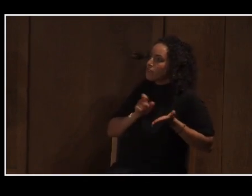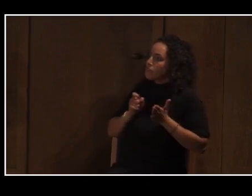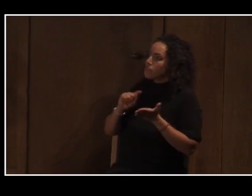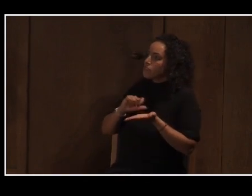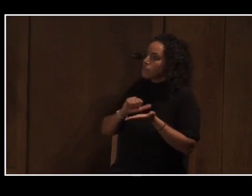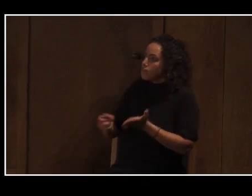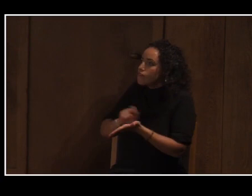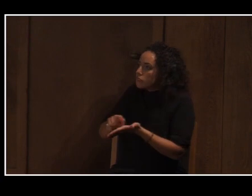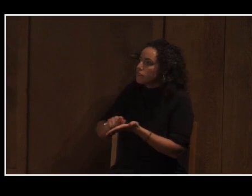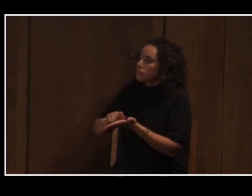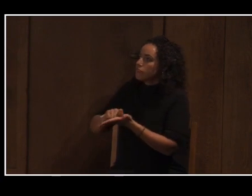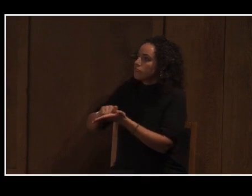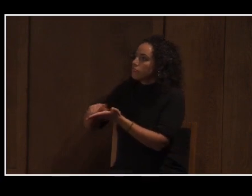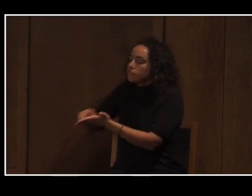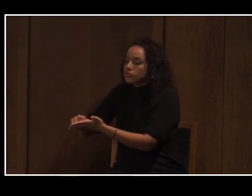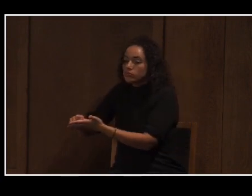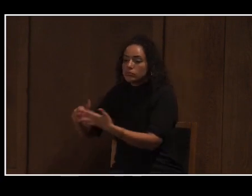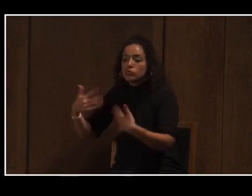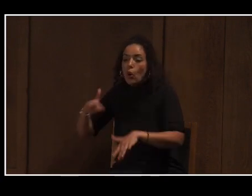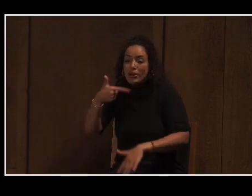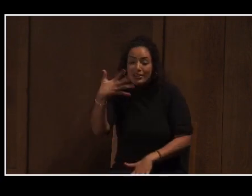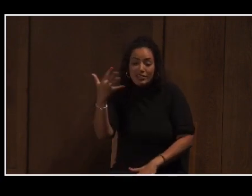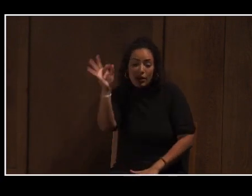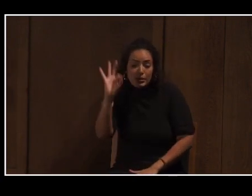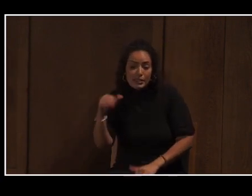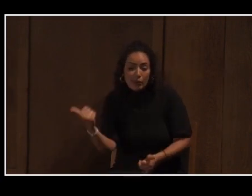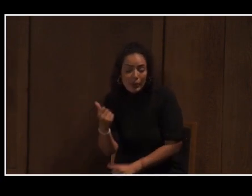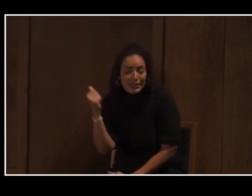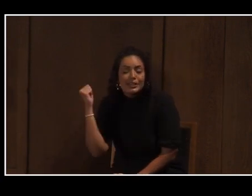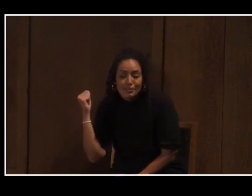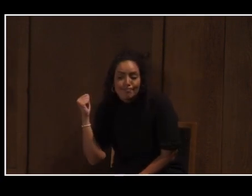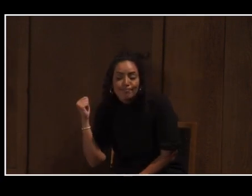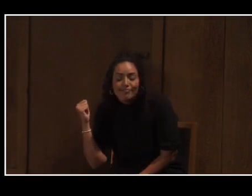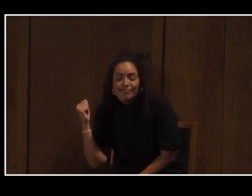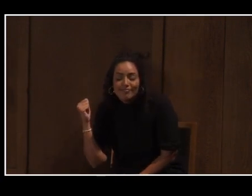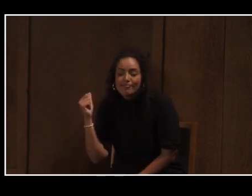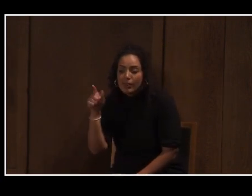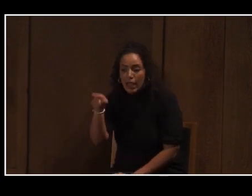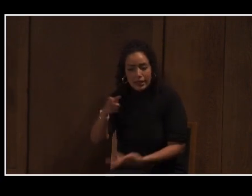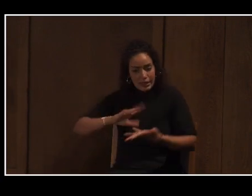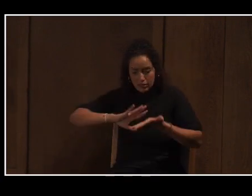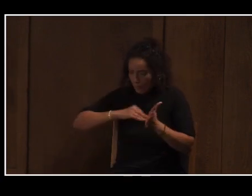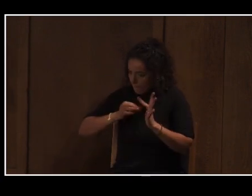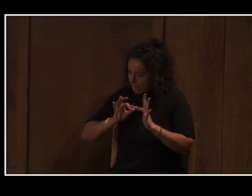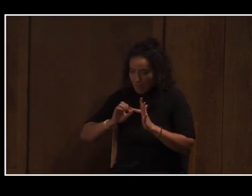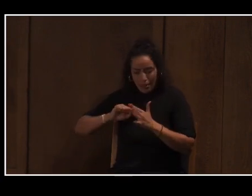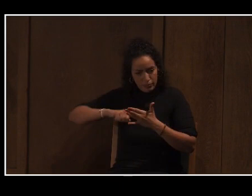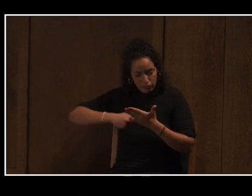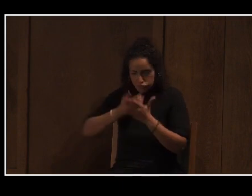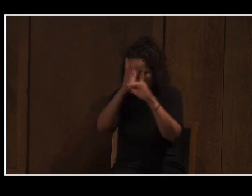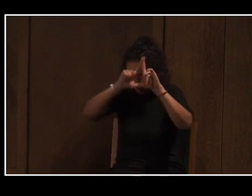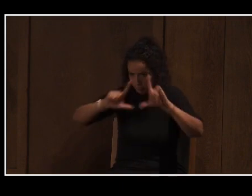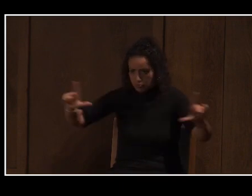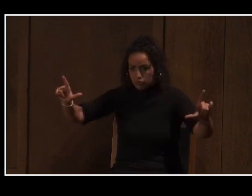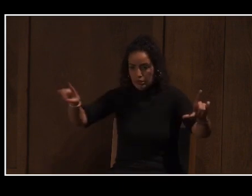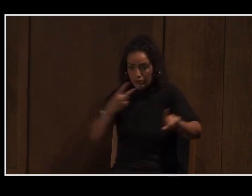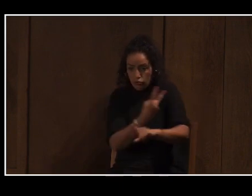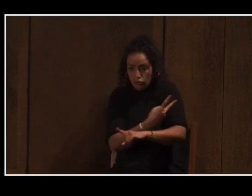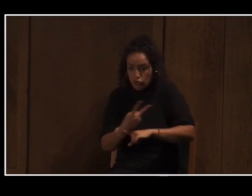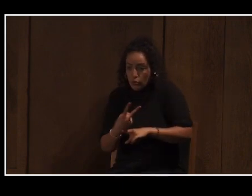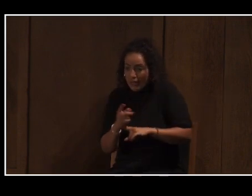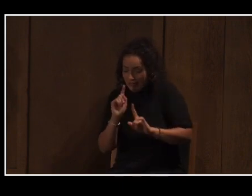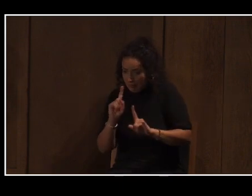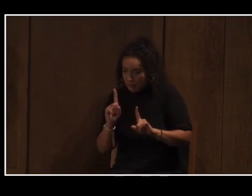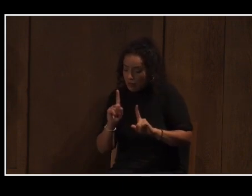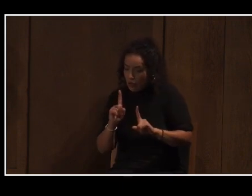like 75% complete. And basically, we mapped in 2 weeks the equivalent of a turn and a half around